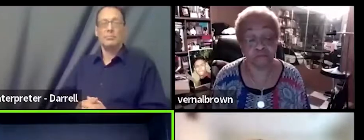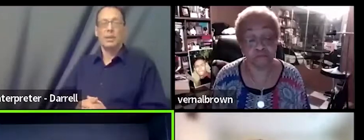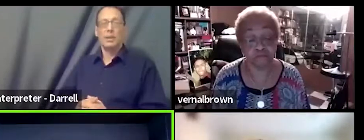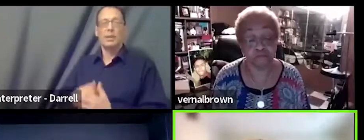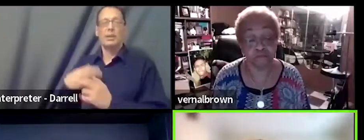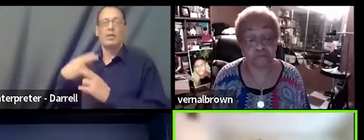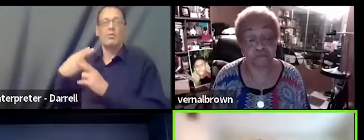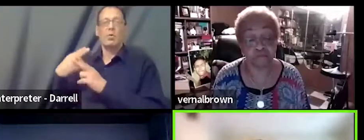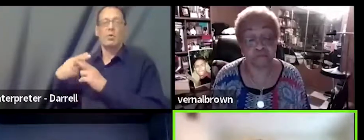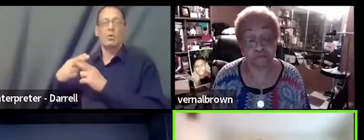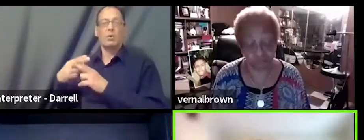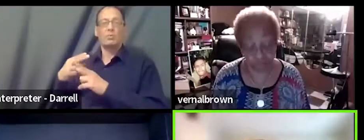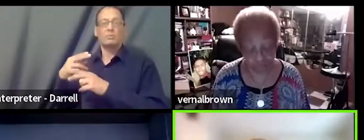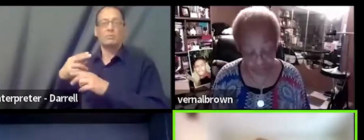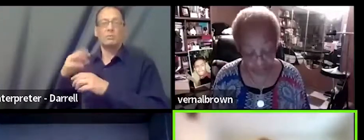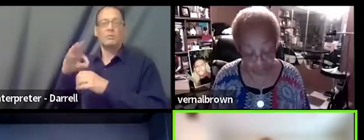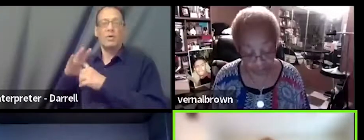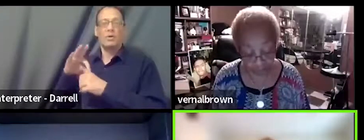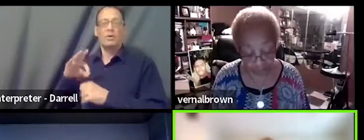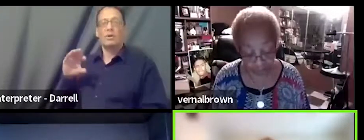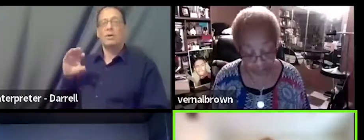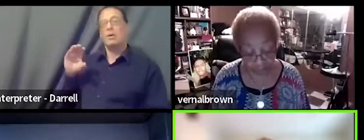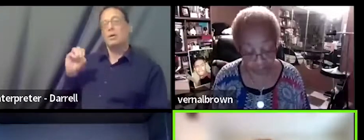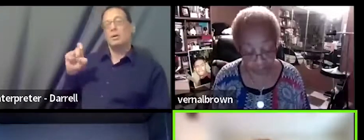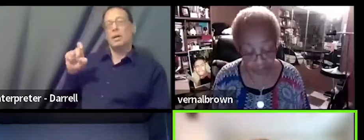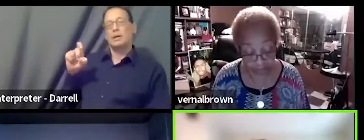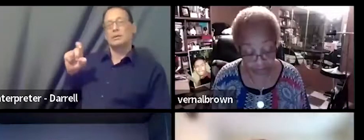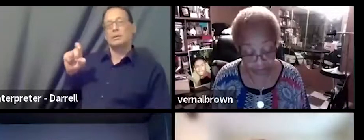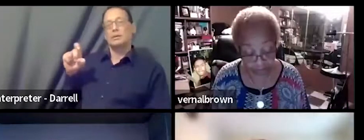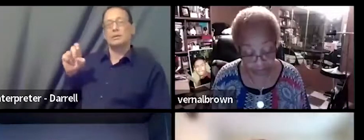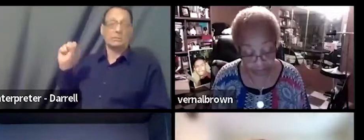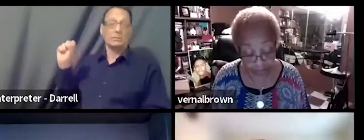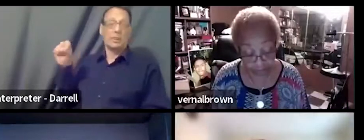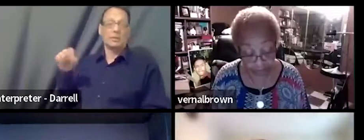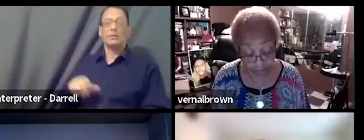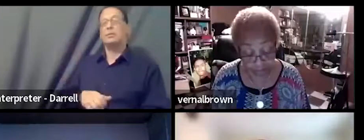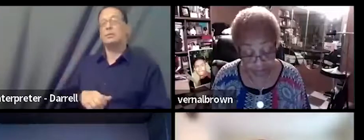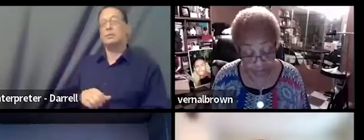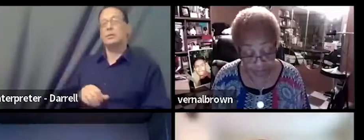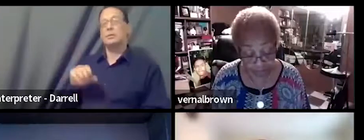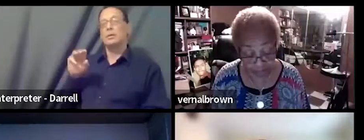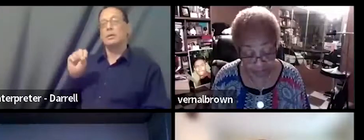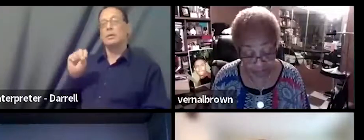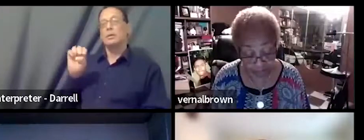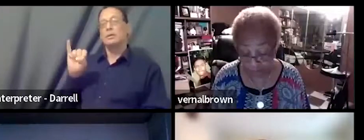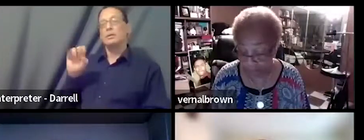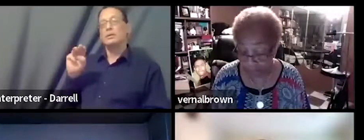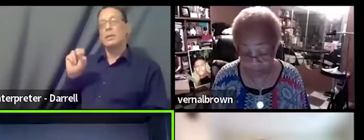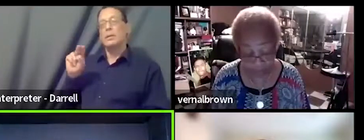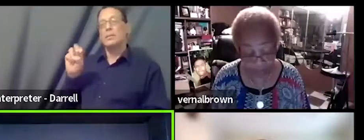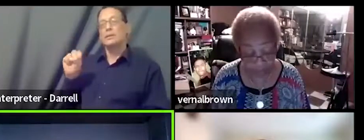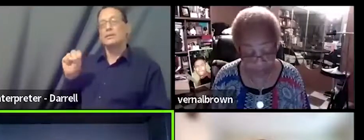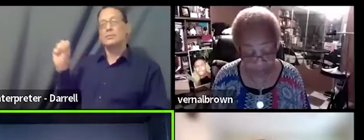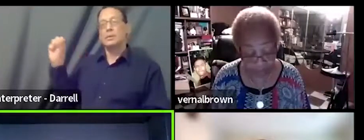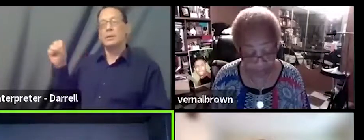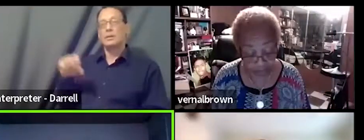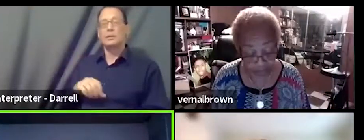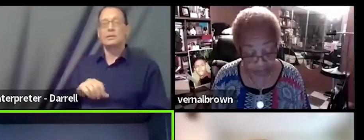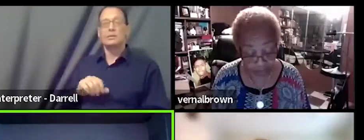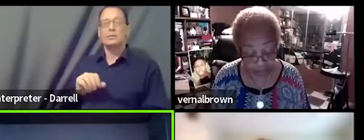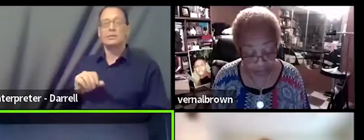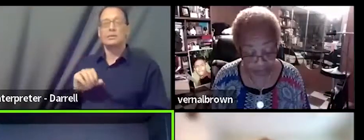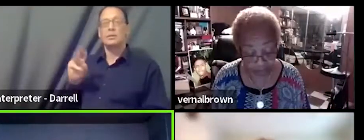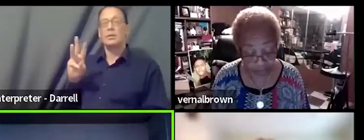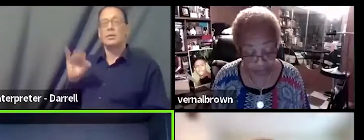vote, please. Commissioner Cox. Yes. Commissioner Simmons. Yes.